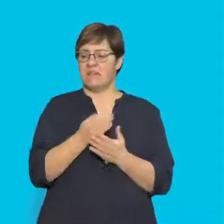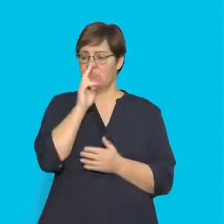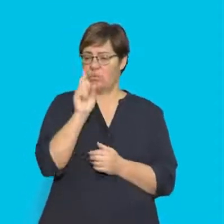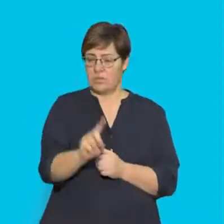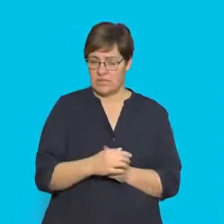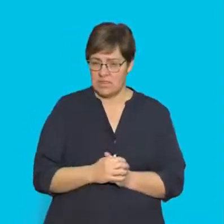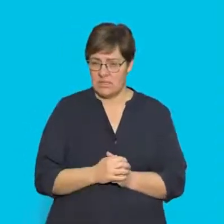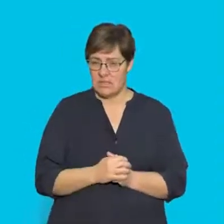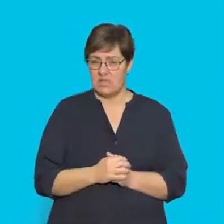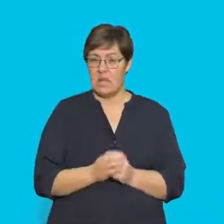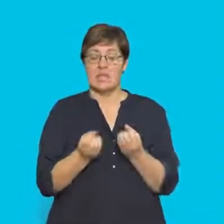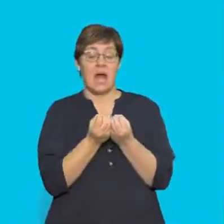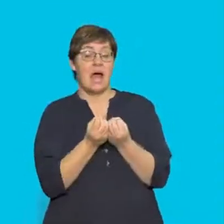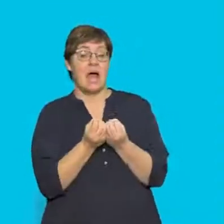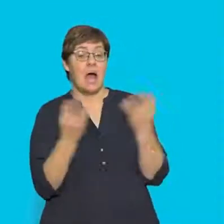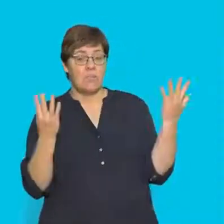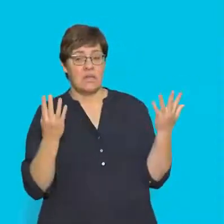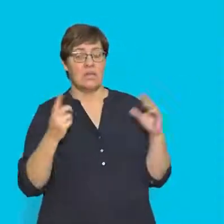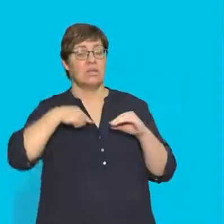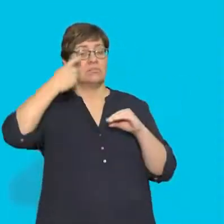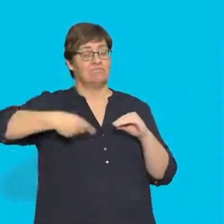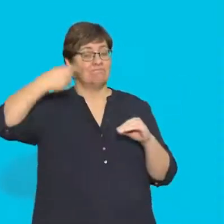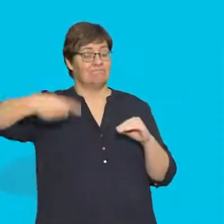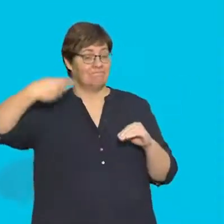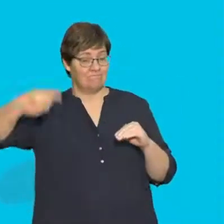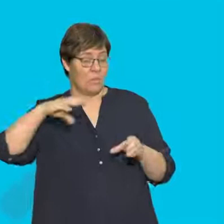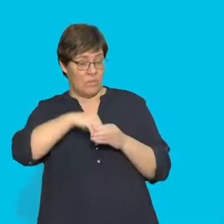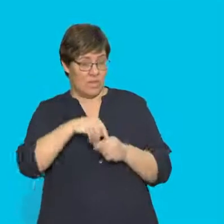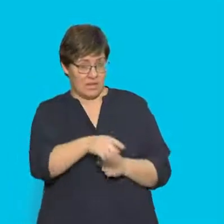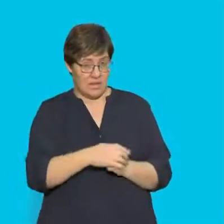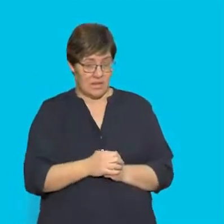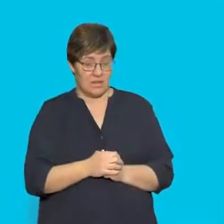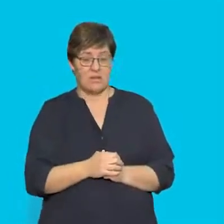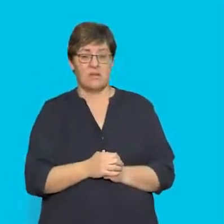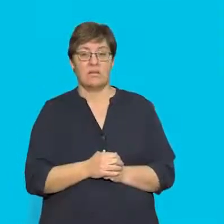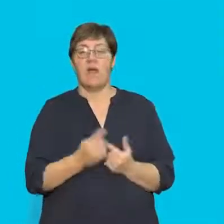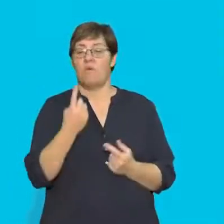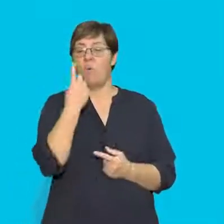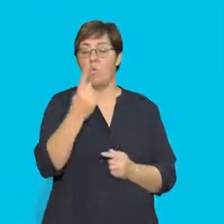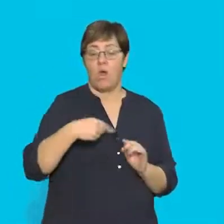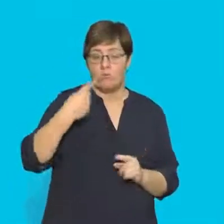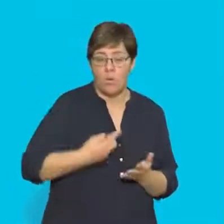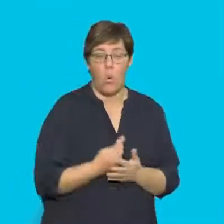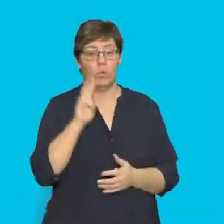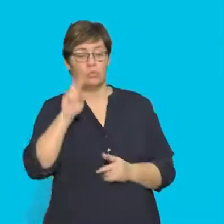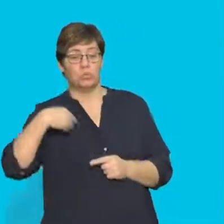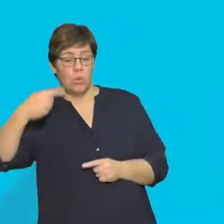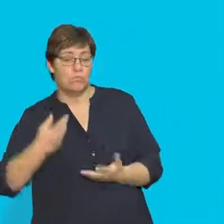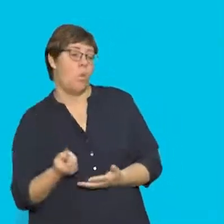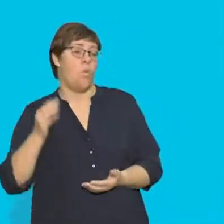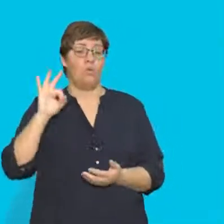the number of turns in the coil. Whether it's got one loop or two loops or three loops or four